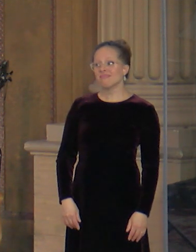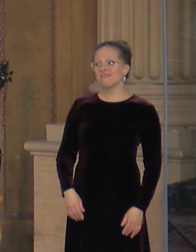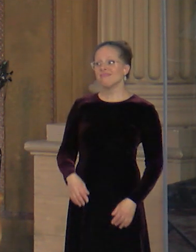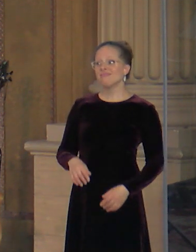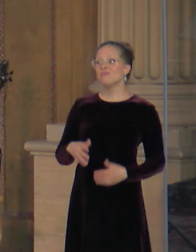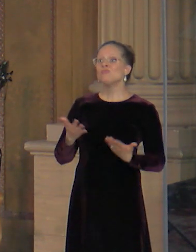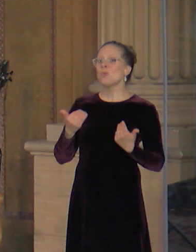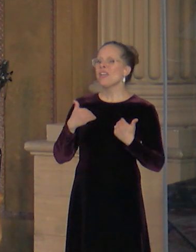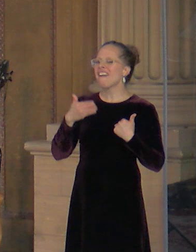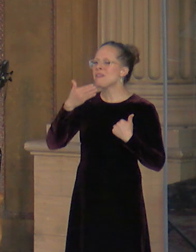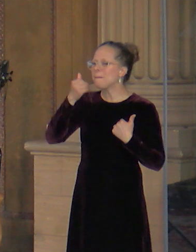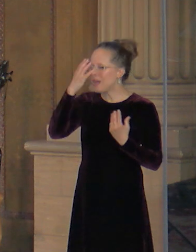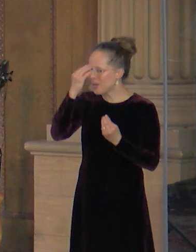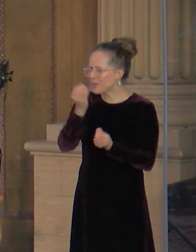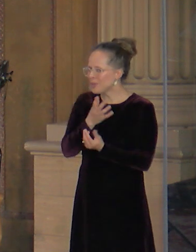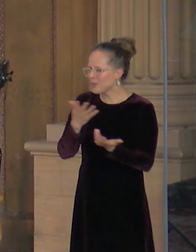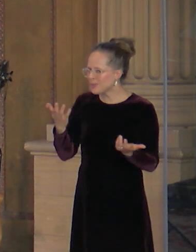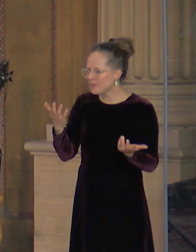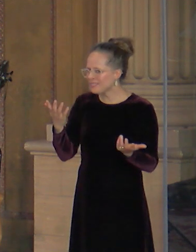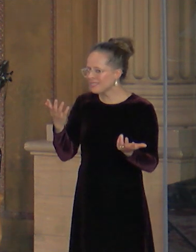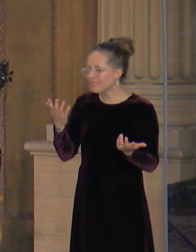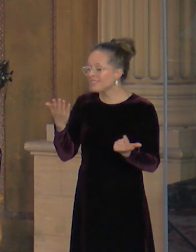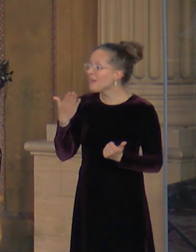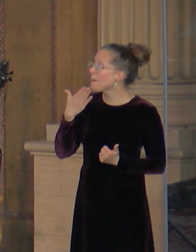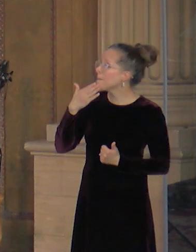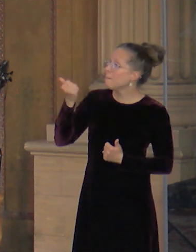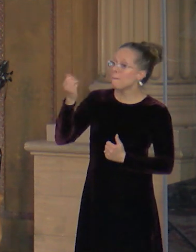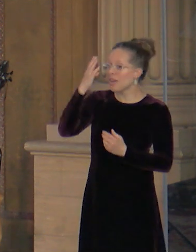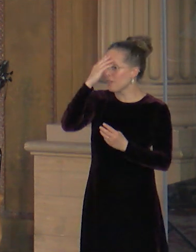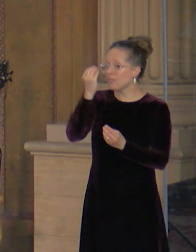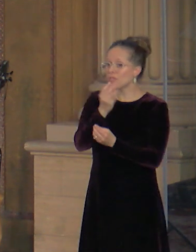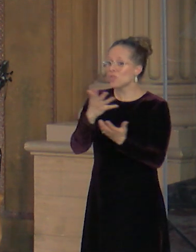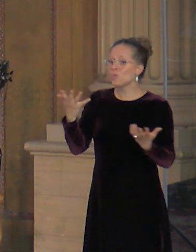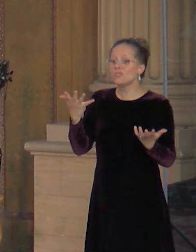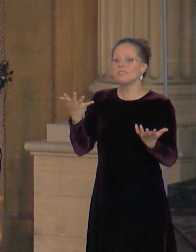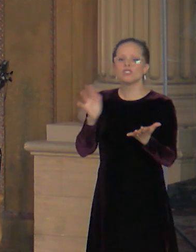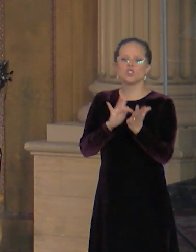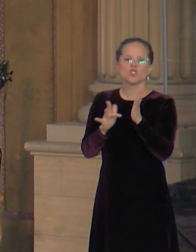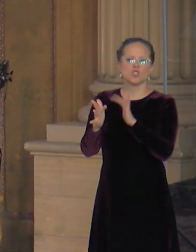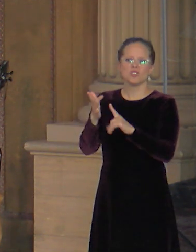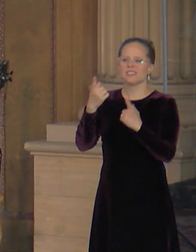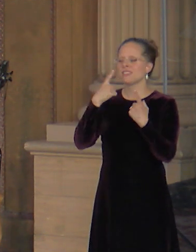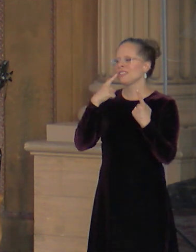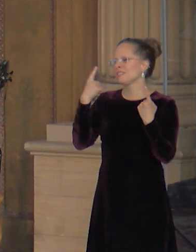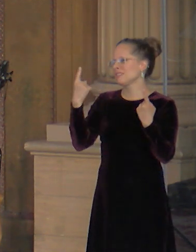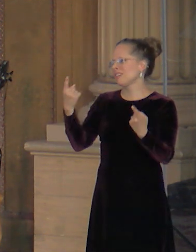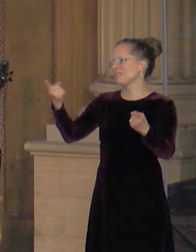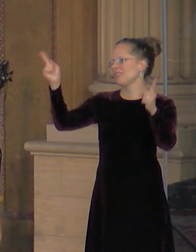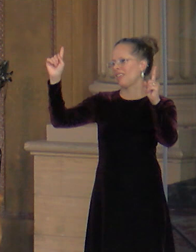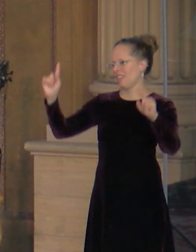that and the better news is that Jesus succeeded in every way that you failed